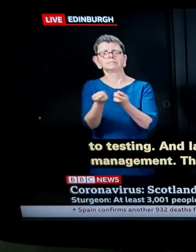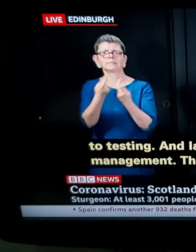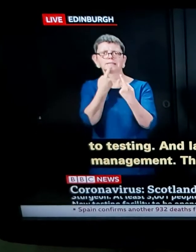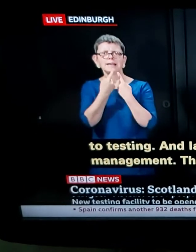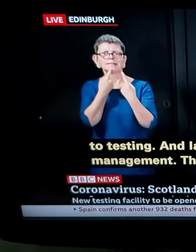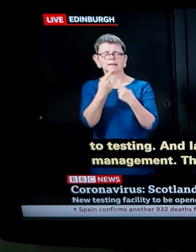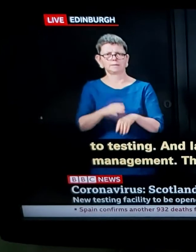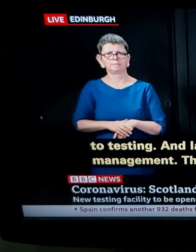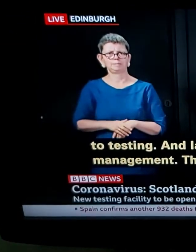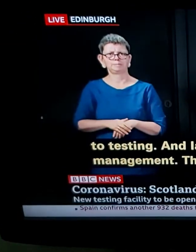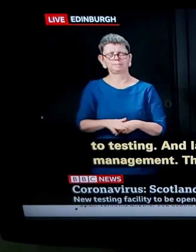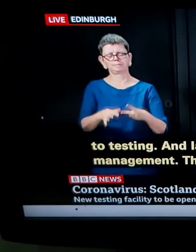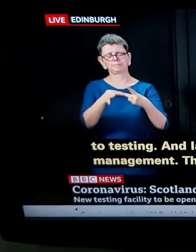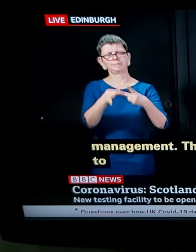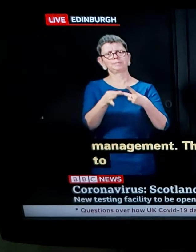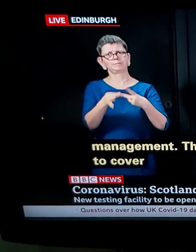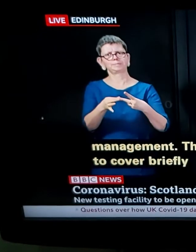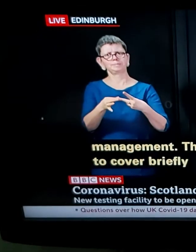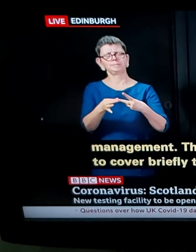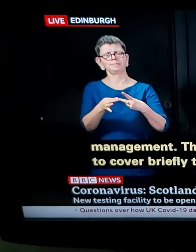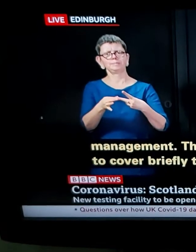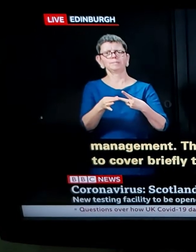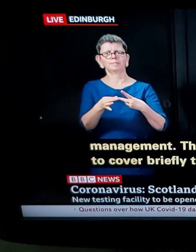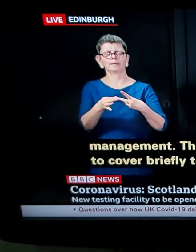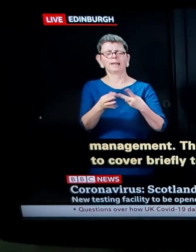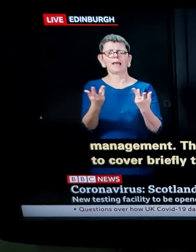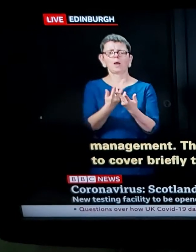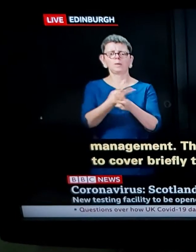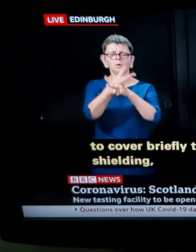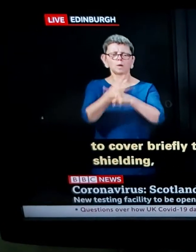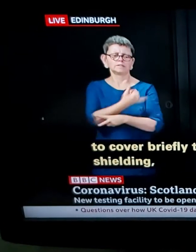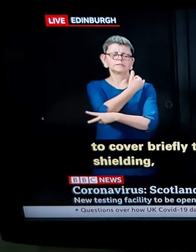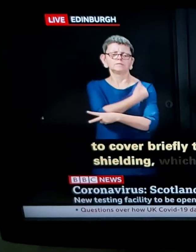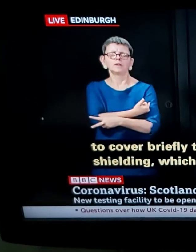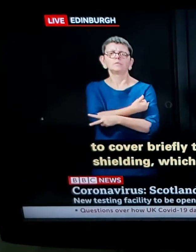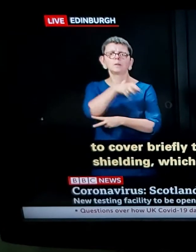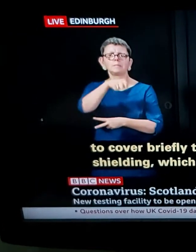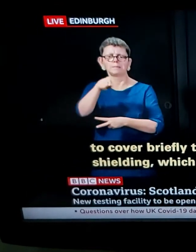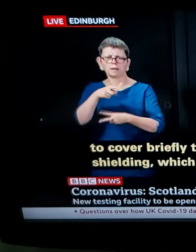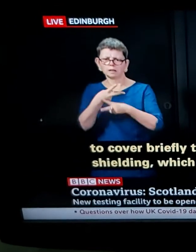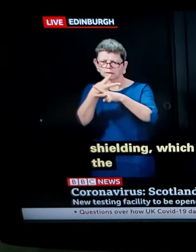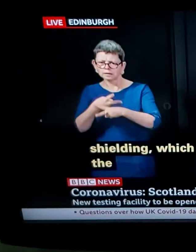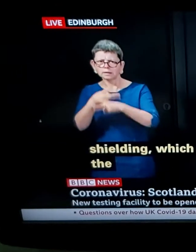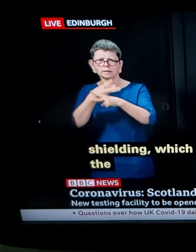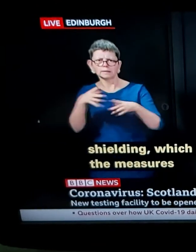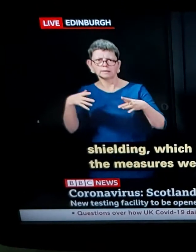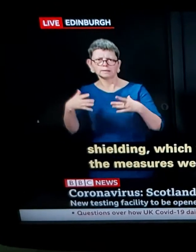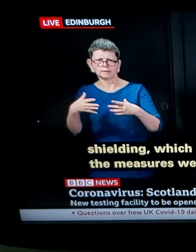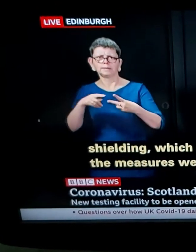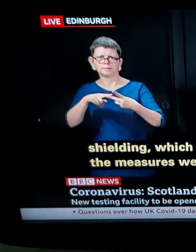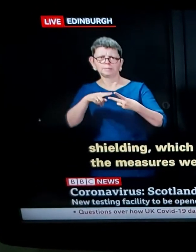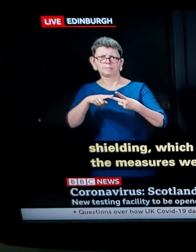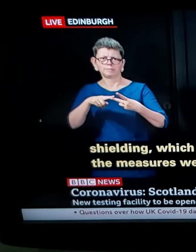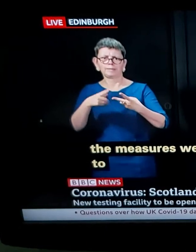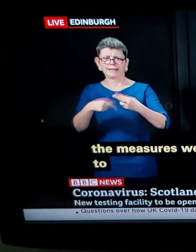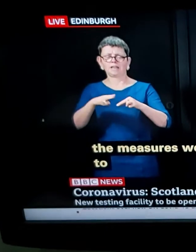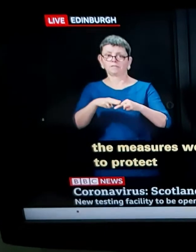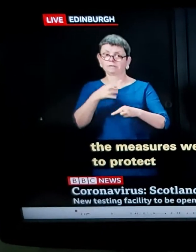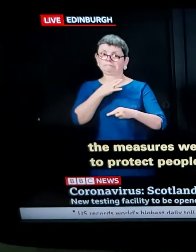today concerns shielding, which you will recall are the measures we are putting in place to protect people who are at the highest risk if